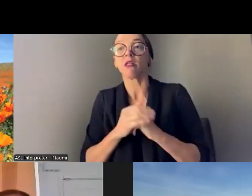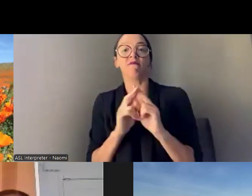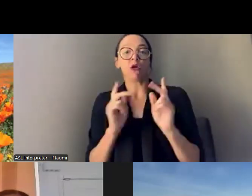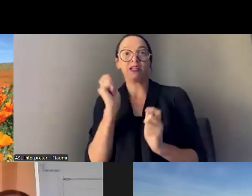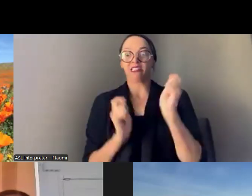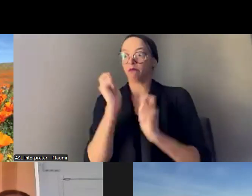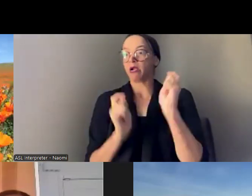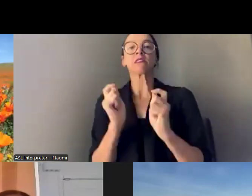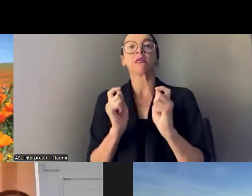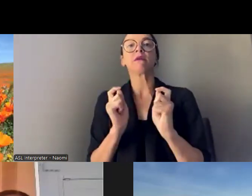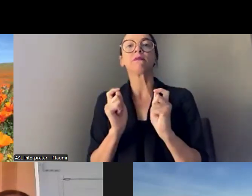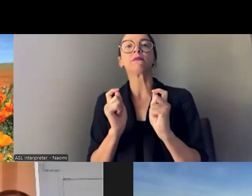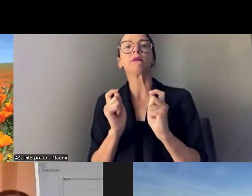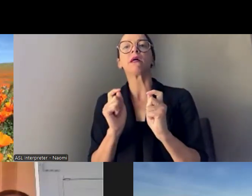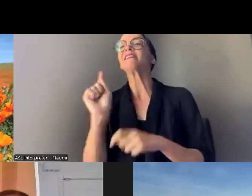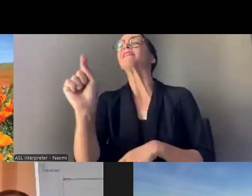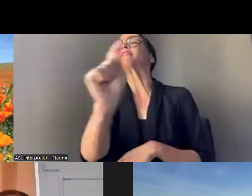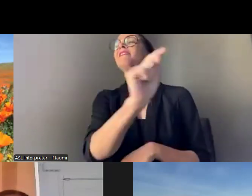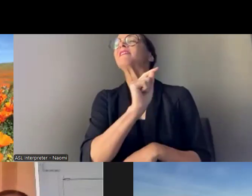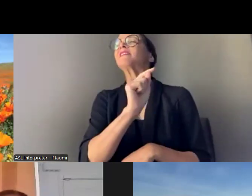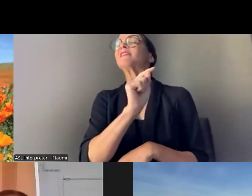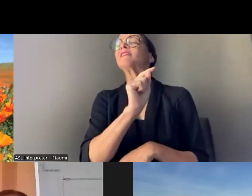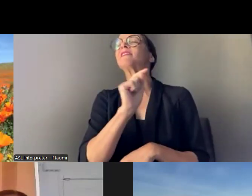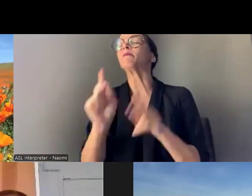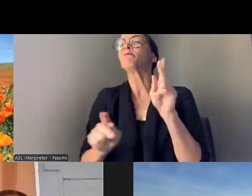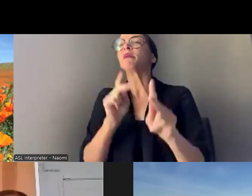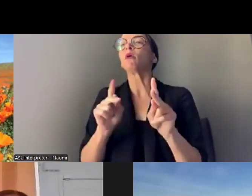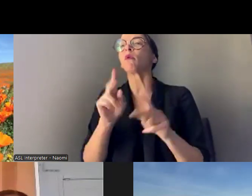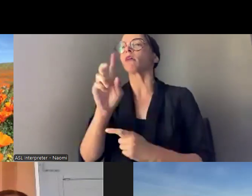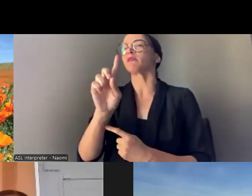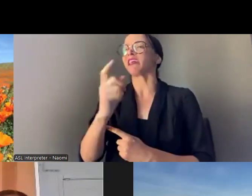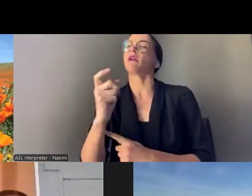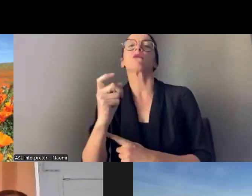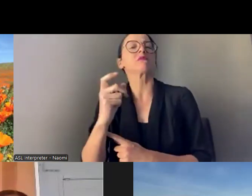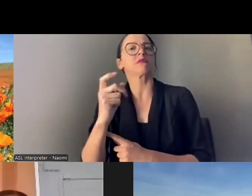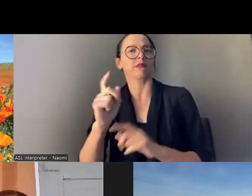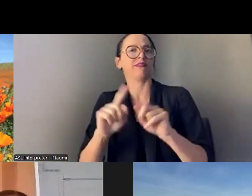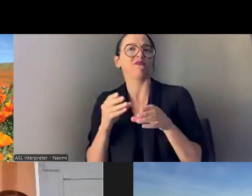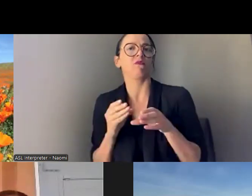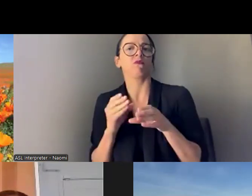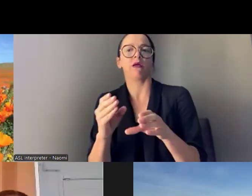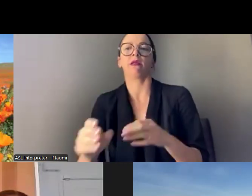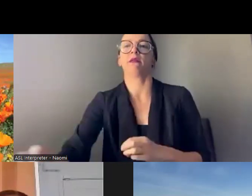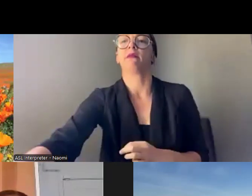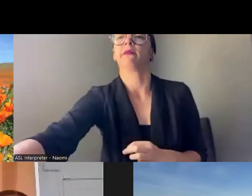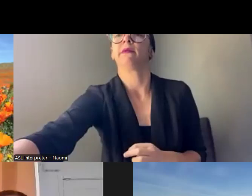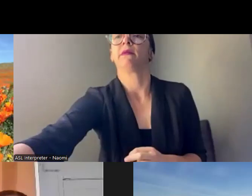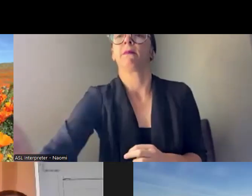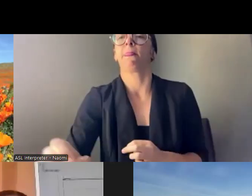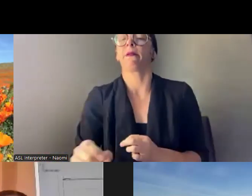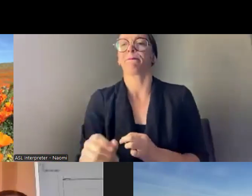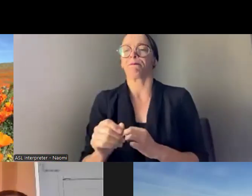in different ways. And so thank you for raising that other lens of linguistic responsiveness